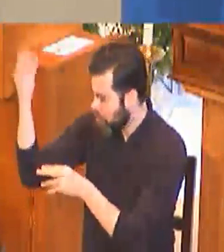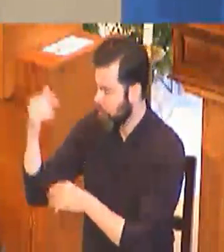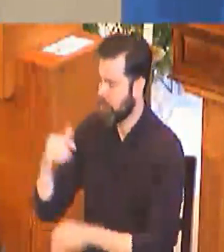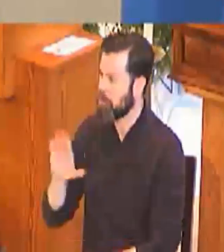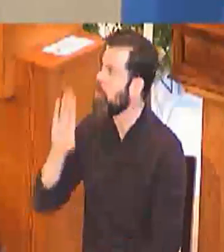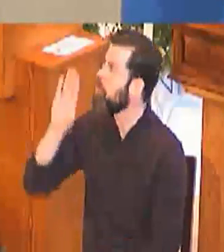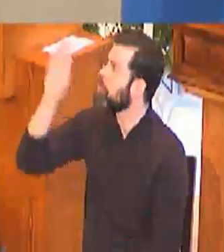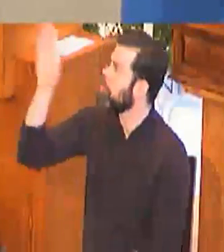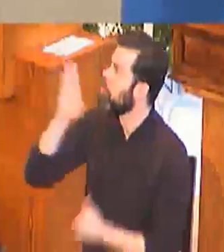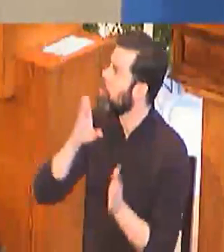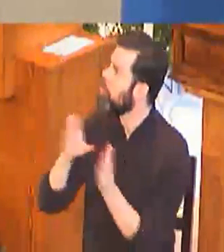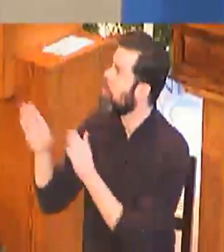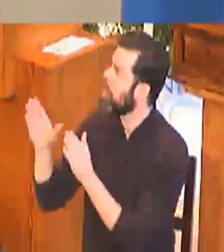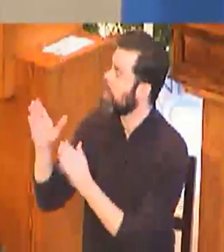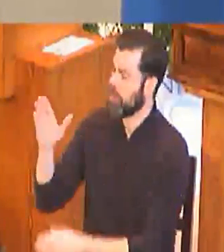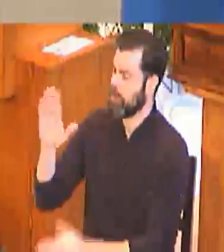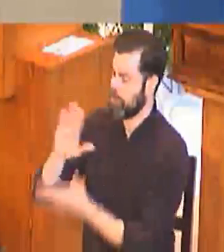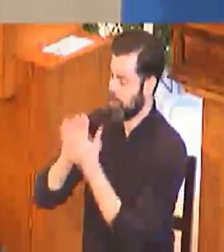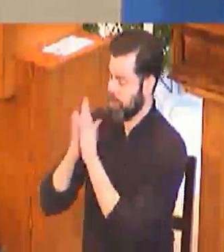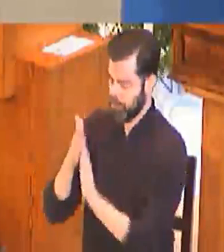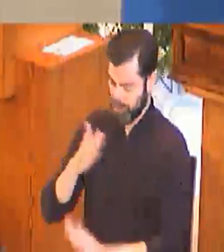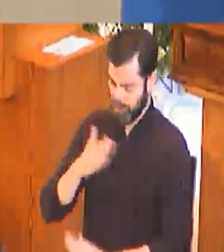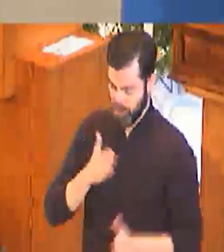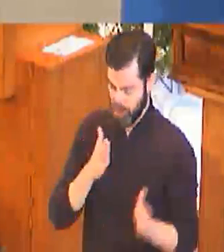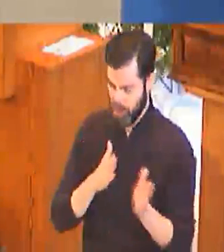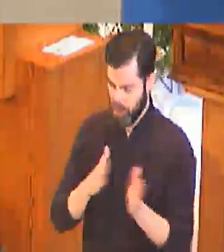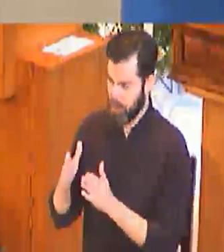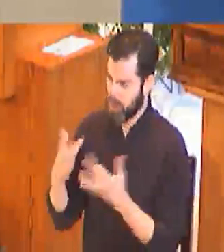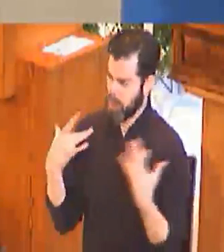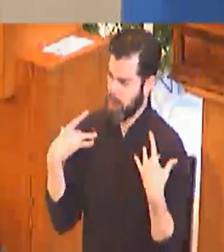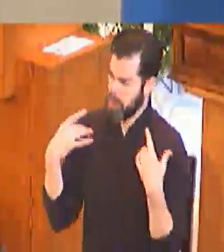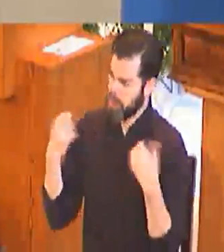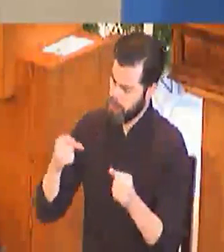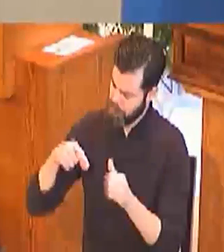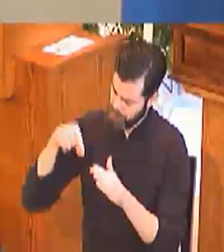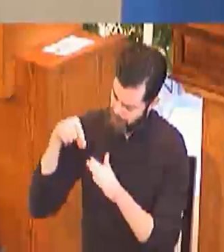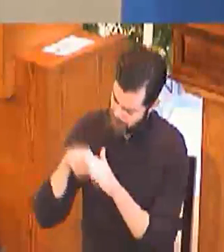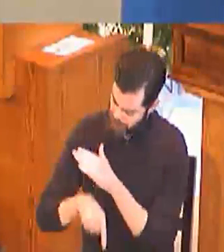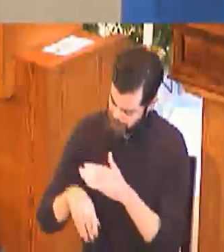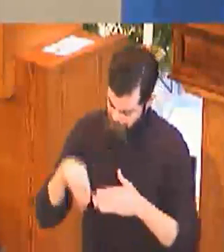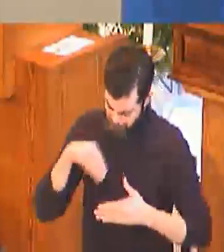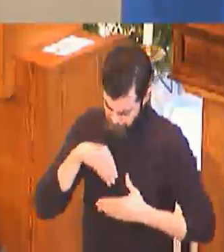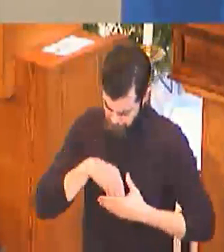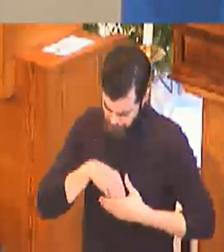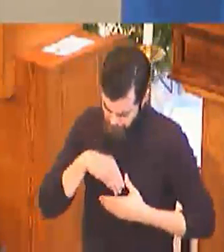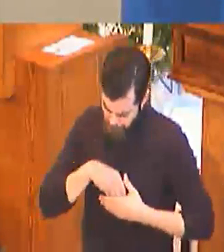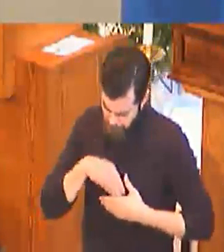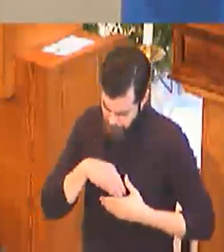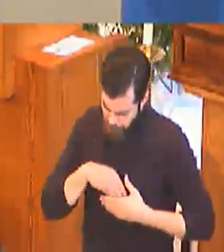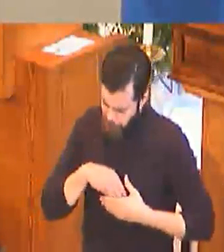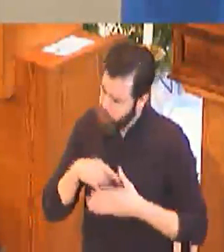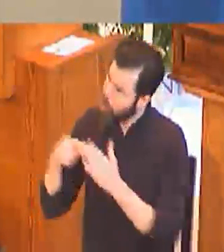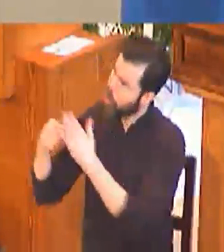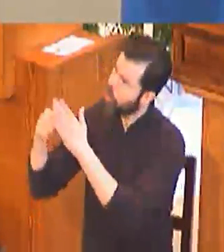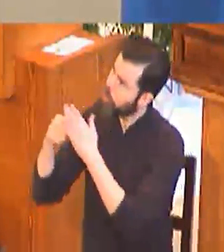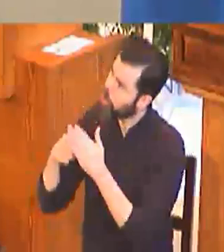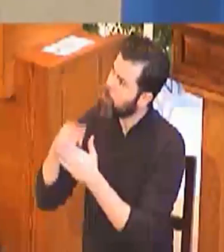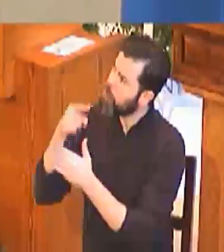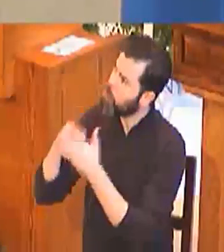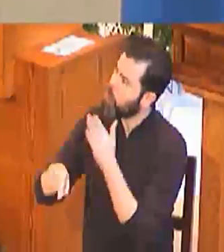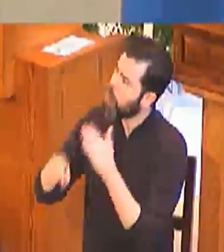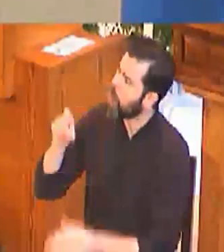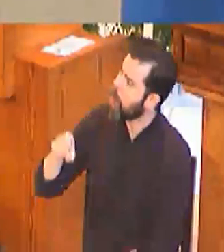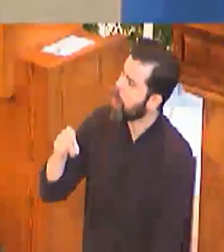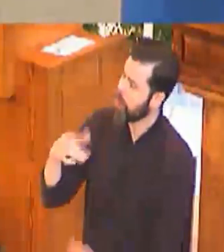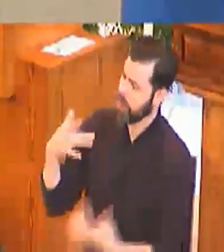is my will. Heal me at depth. Reveal that which needs to be revealed to me. Heal